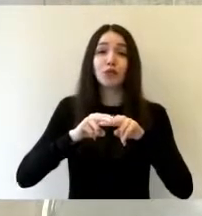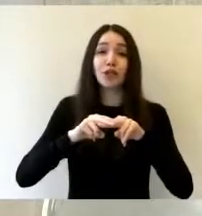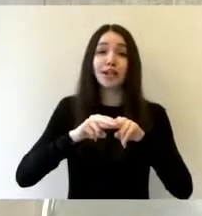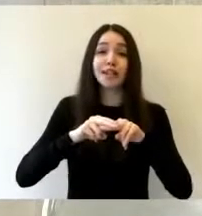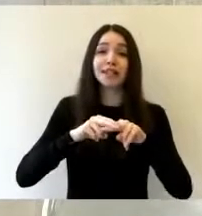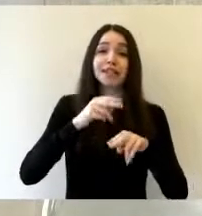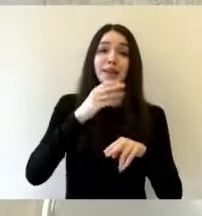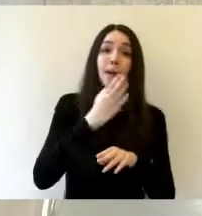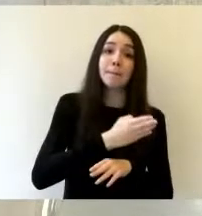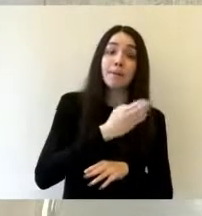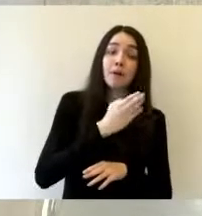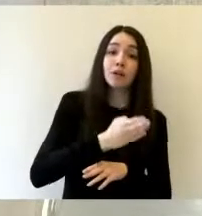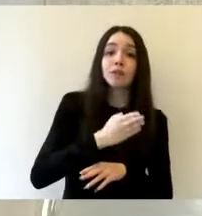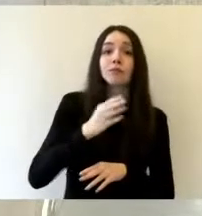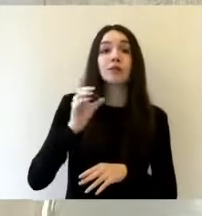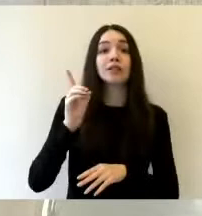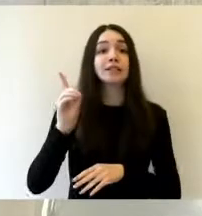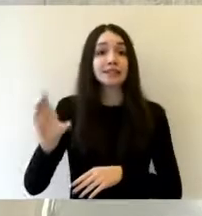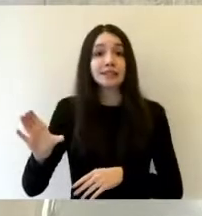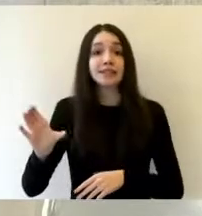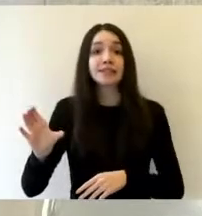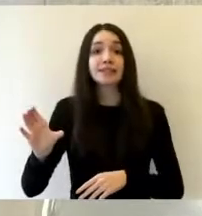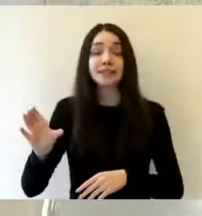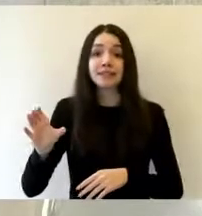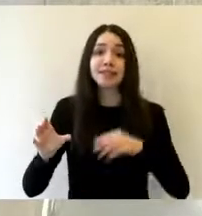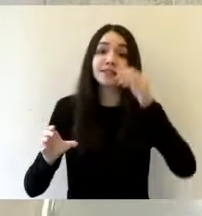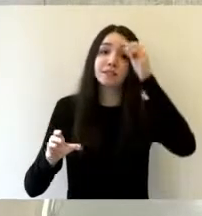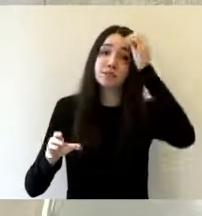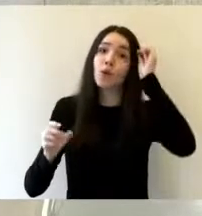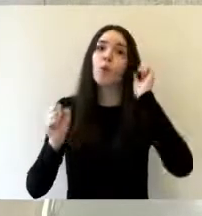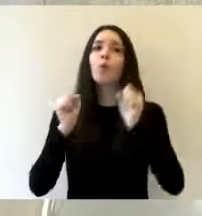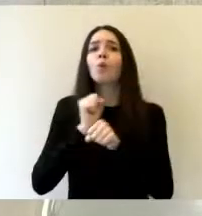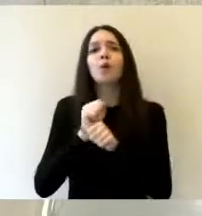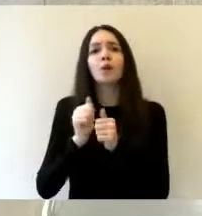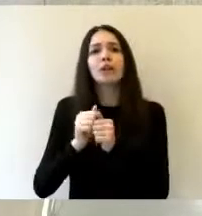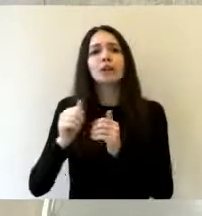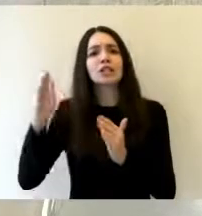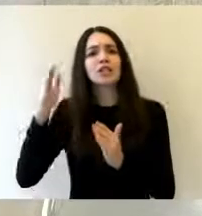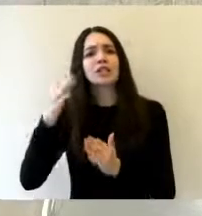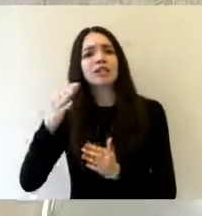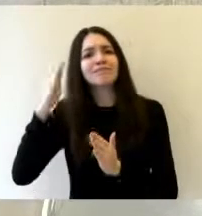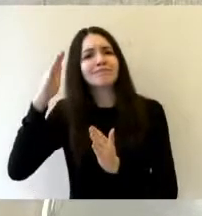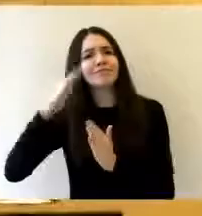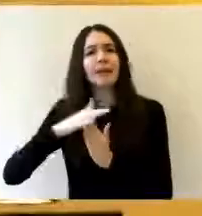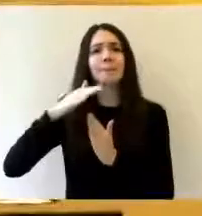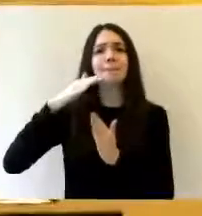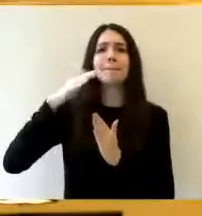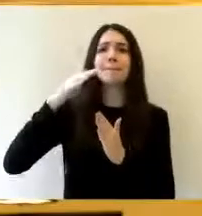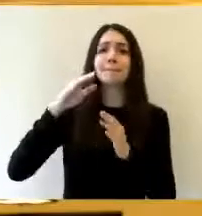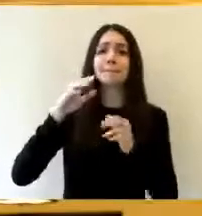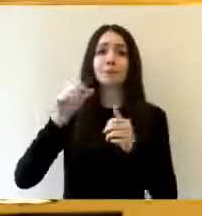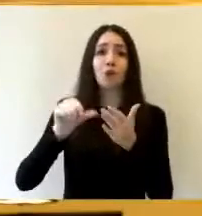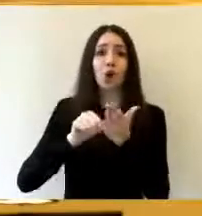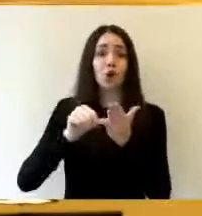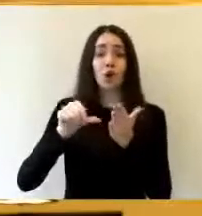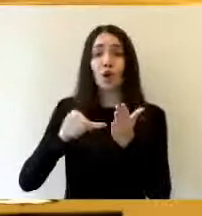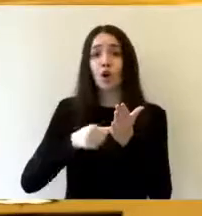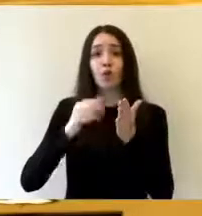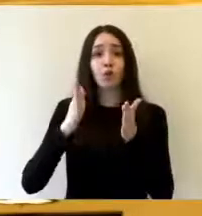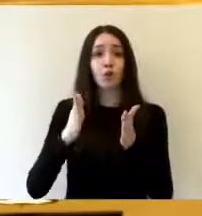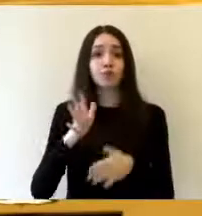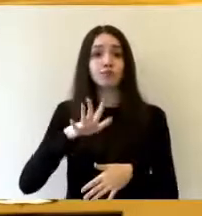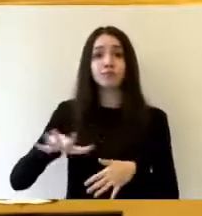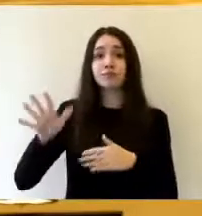I got to work with the greatest carvers in the country. It was hard work, on site by 6